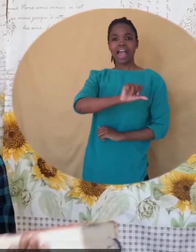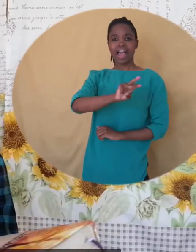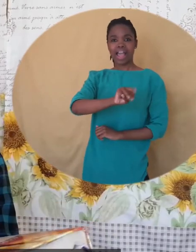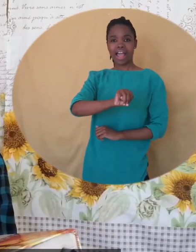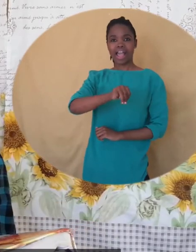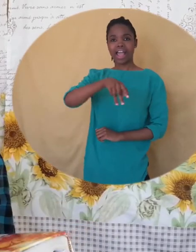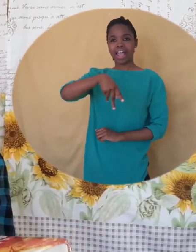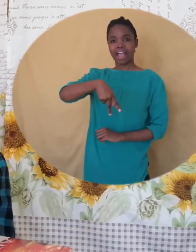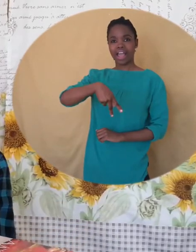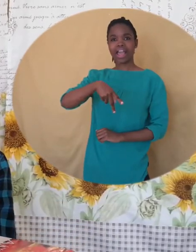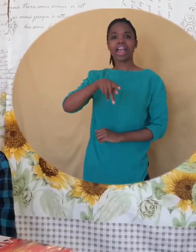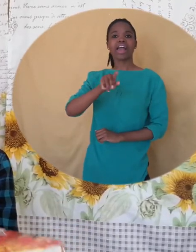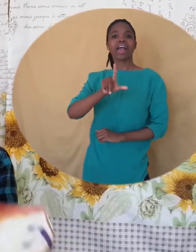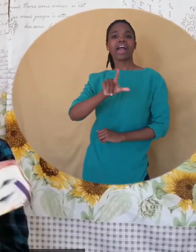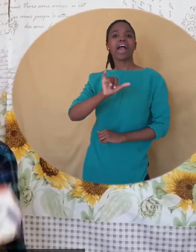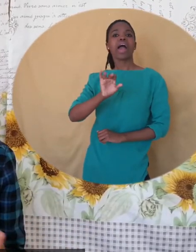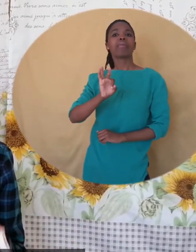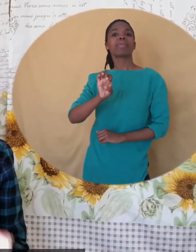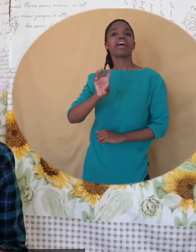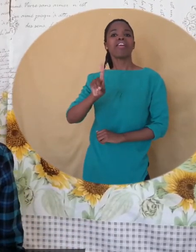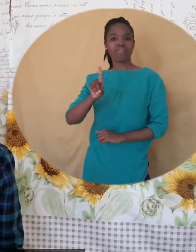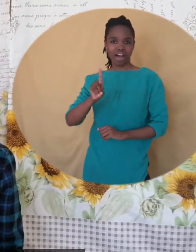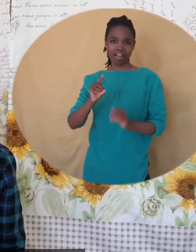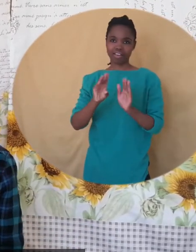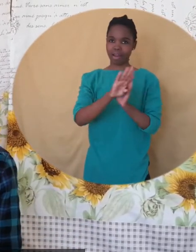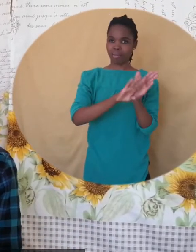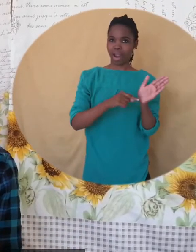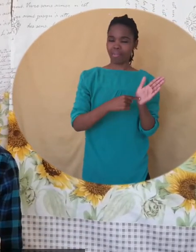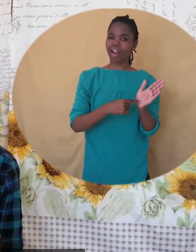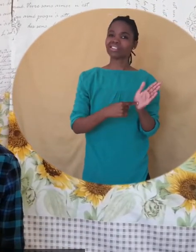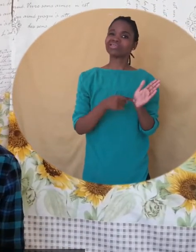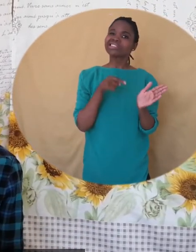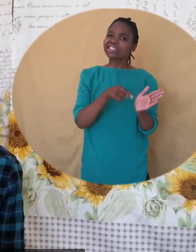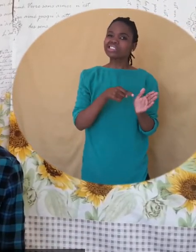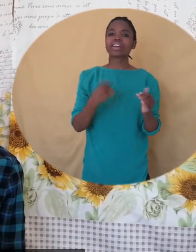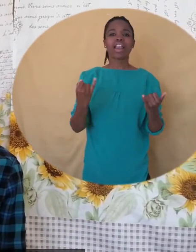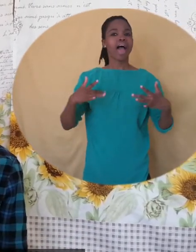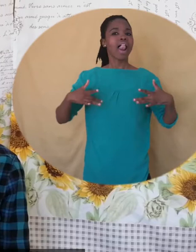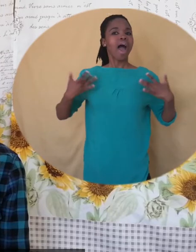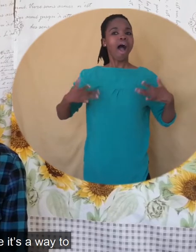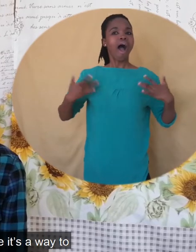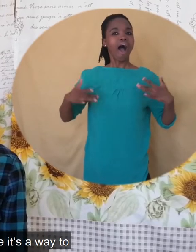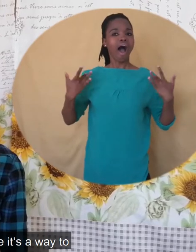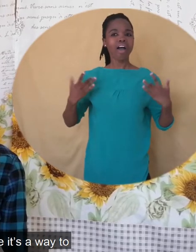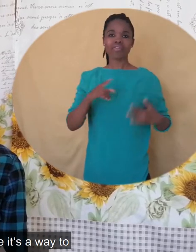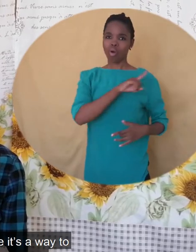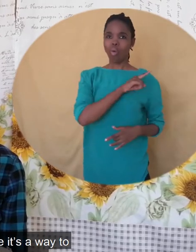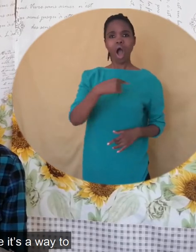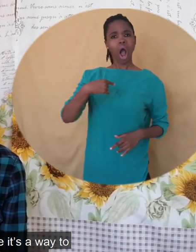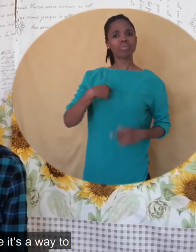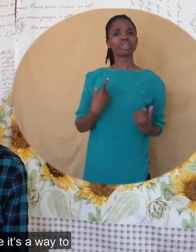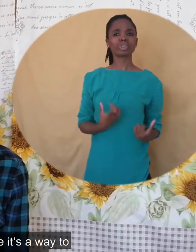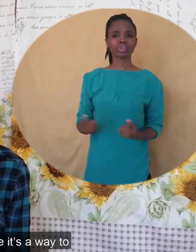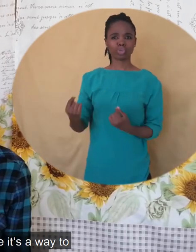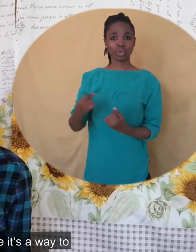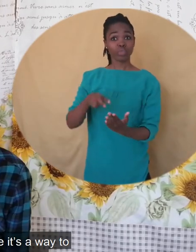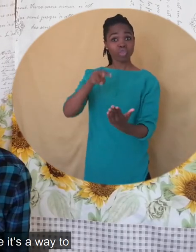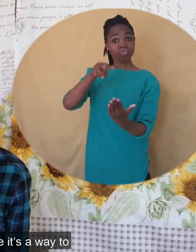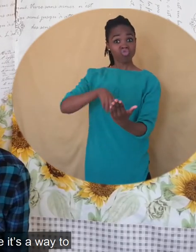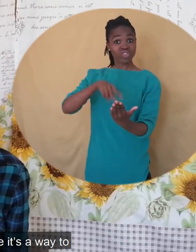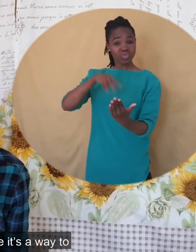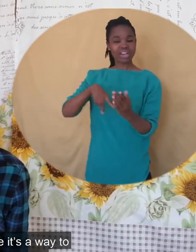Bible. So the Bible is a book, I feel like it's a living book. For me, when I read the